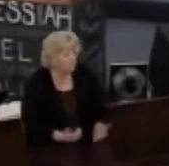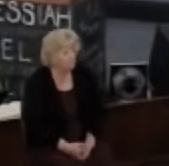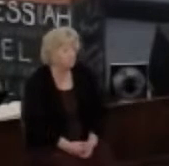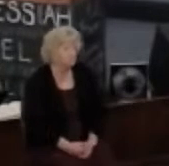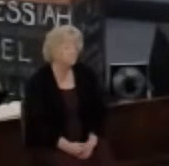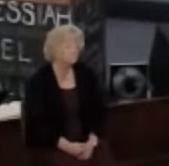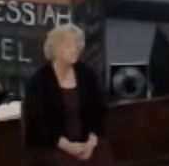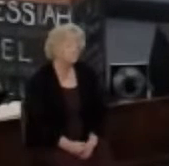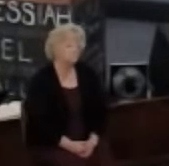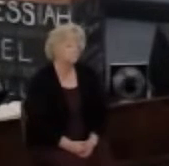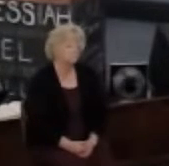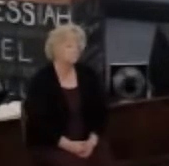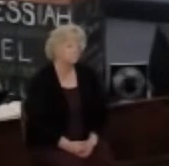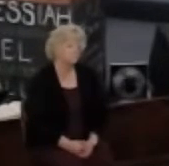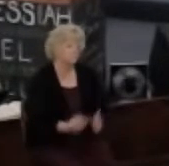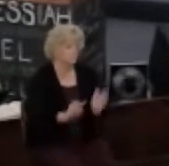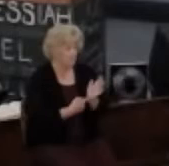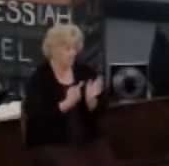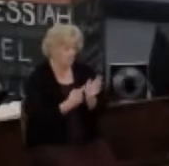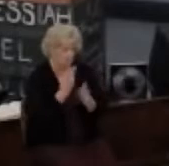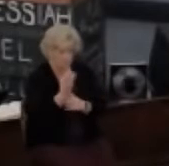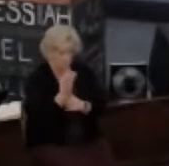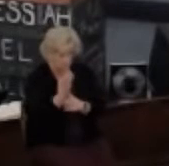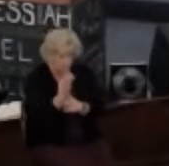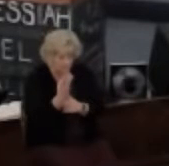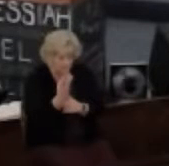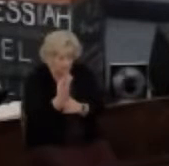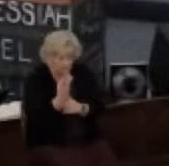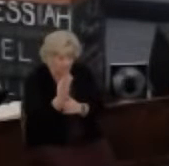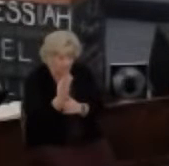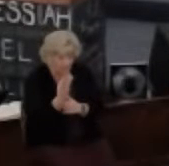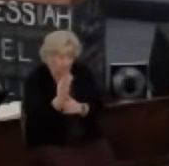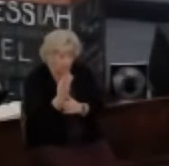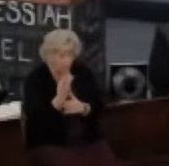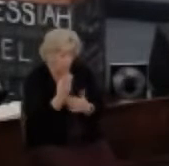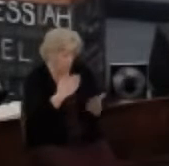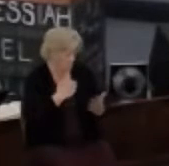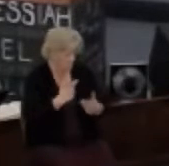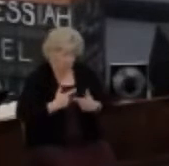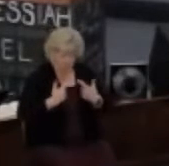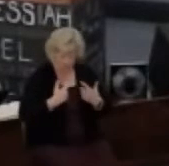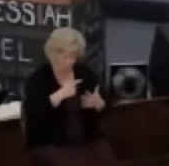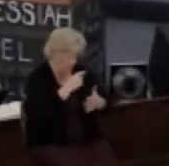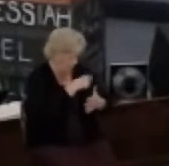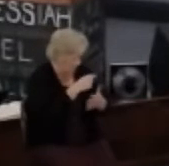I mean, sometimes on Wednesday there's just too many things going on in my life, so